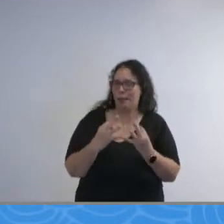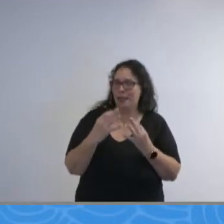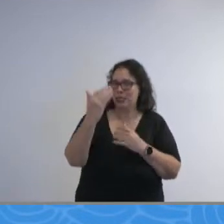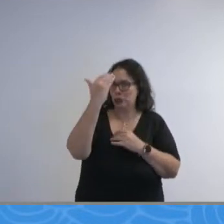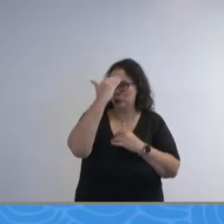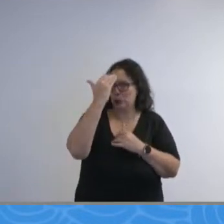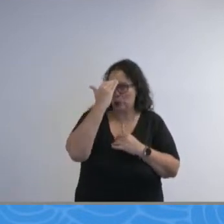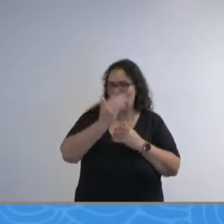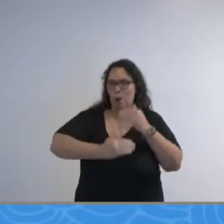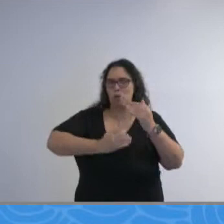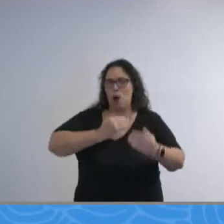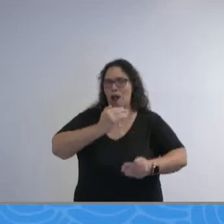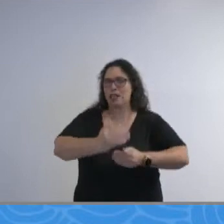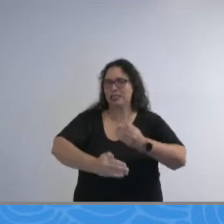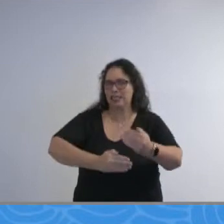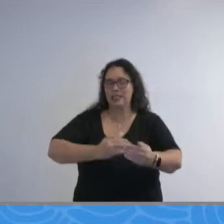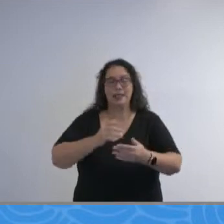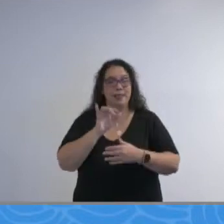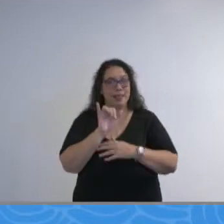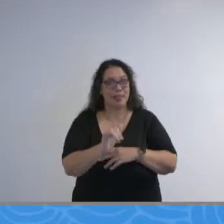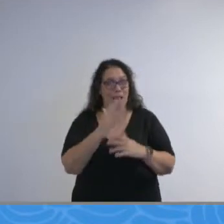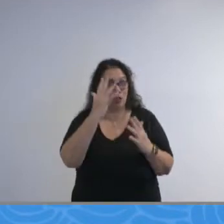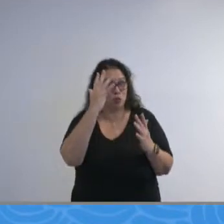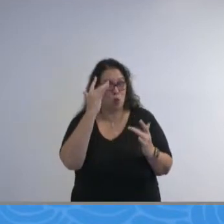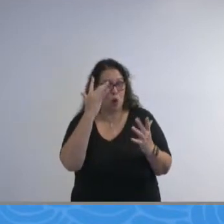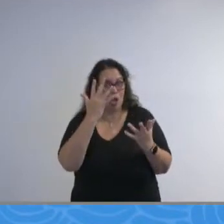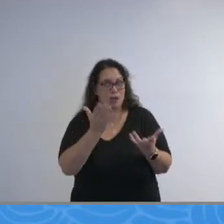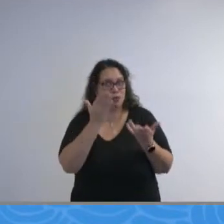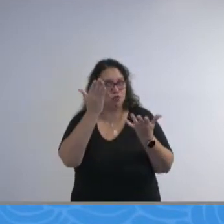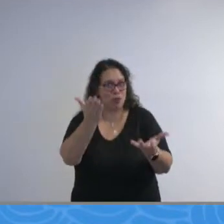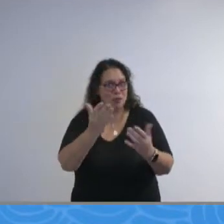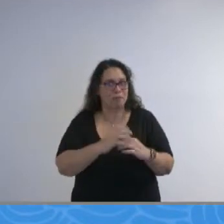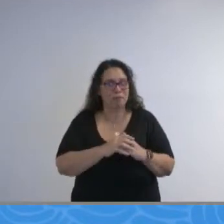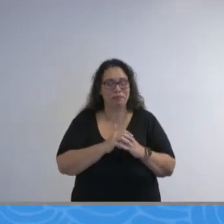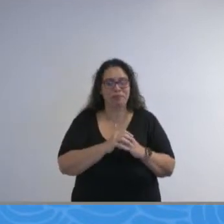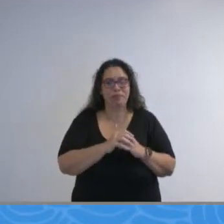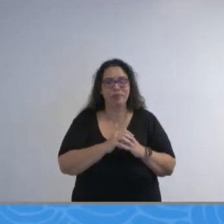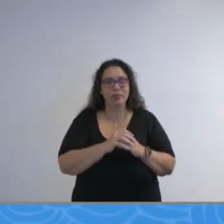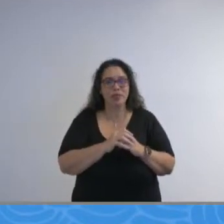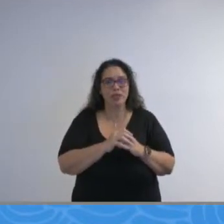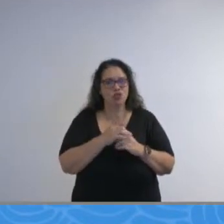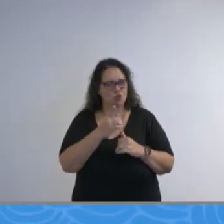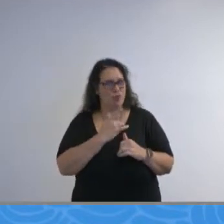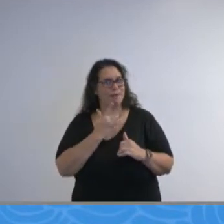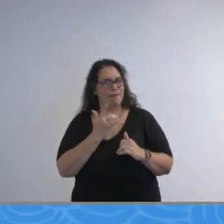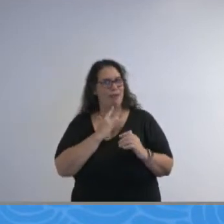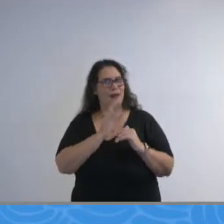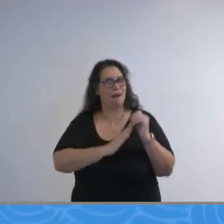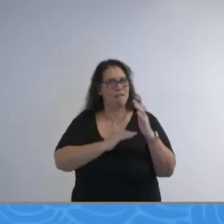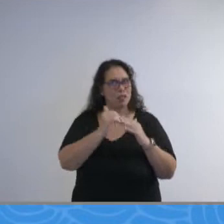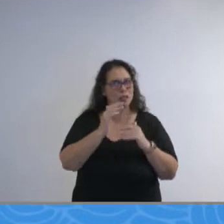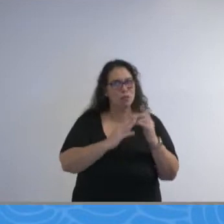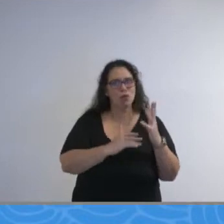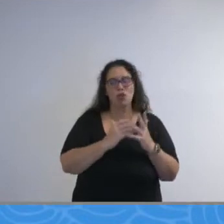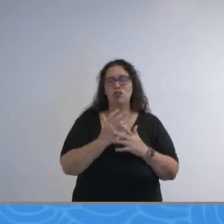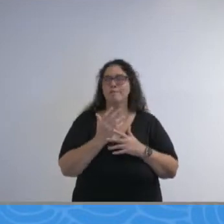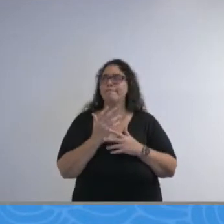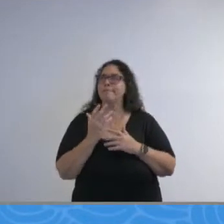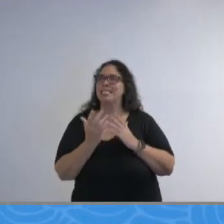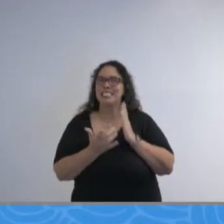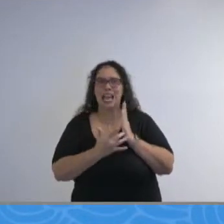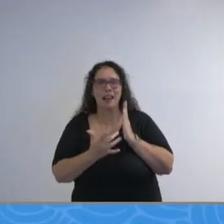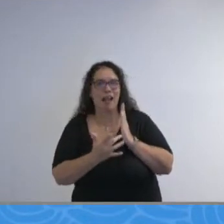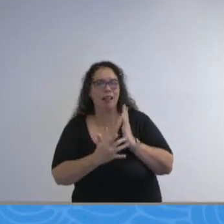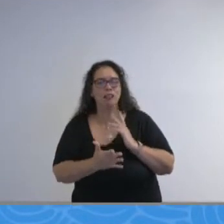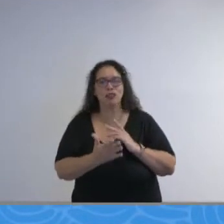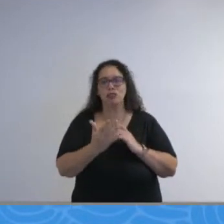know the process. And that's why we wanted to bring that up now, is so that you feel comfortable in the technology, you feel comfortable